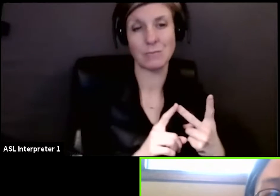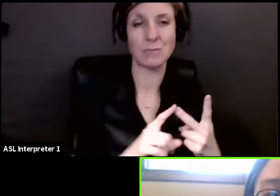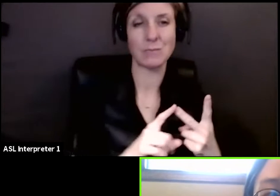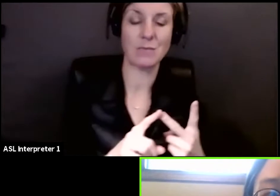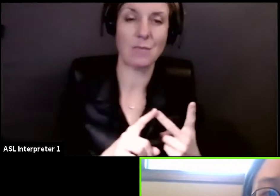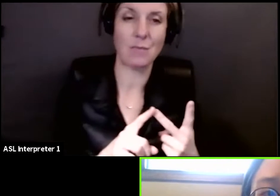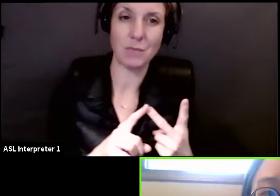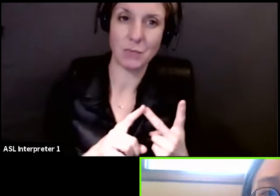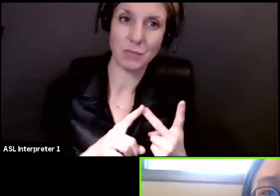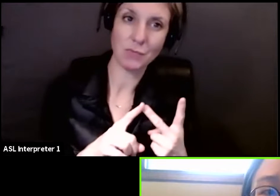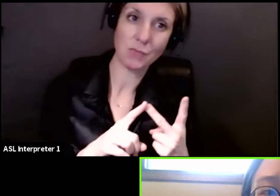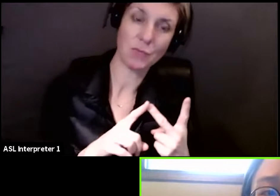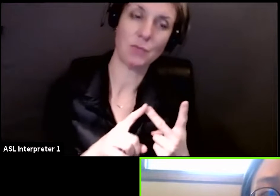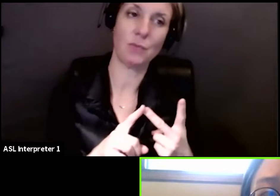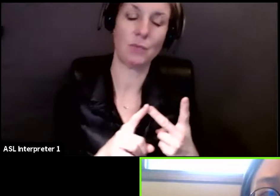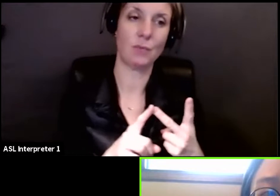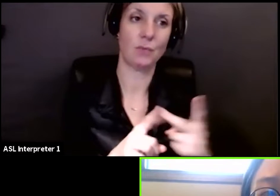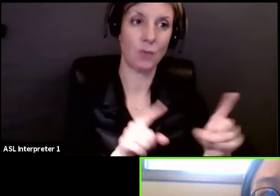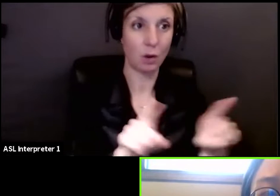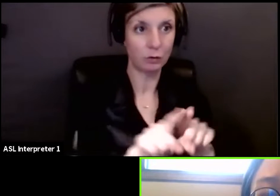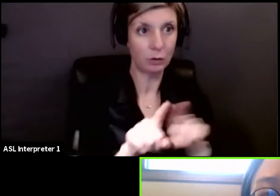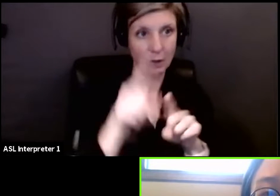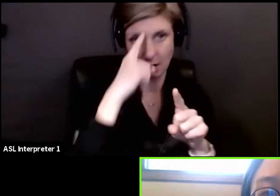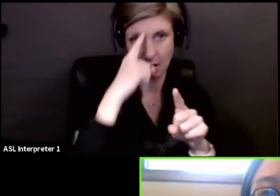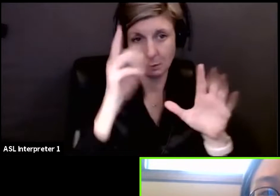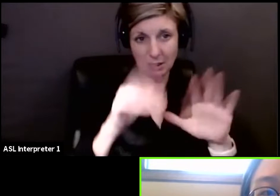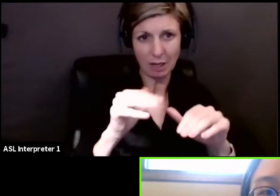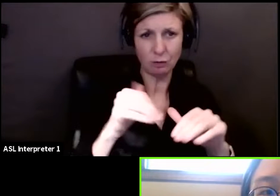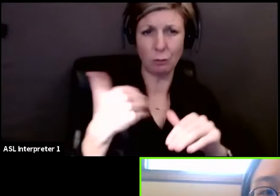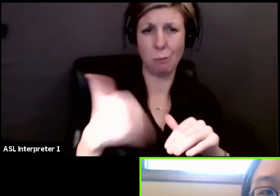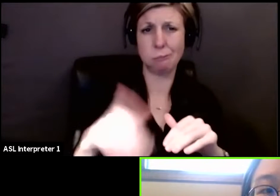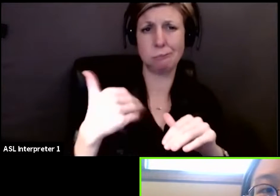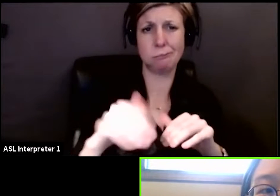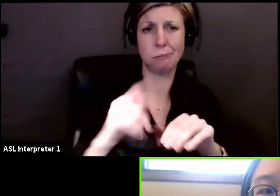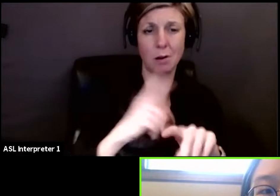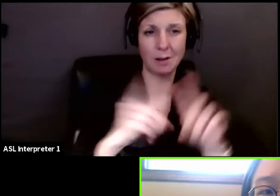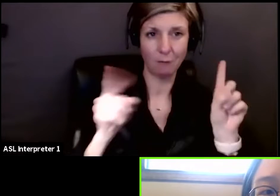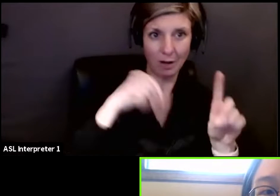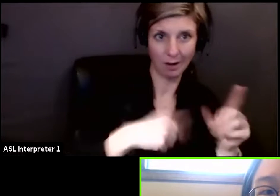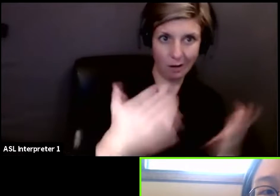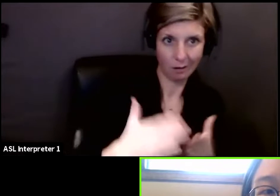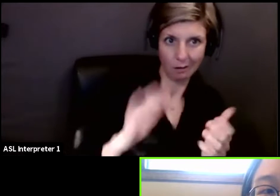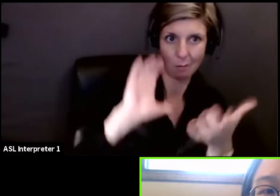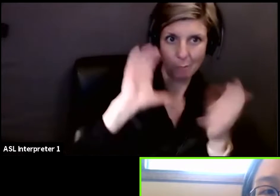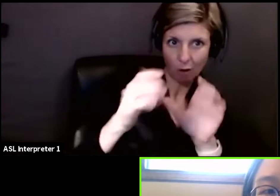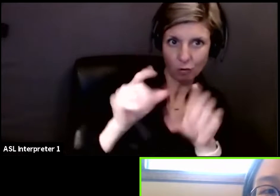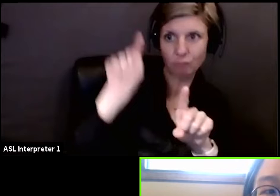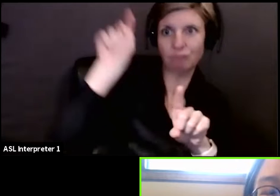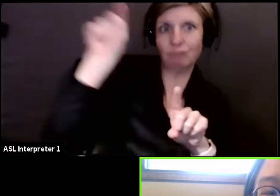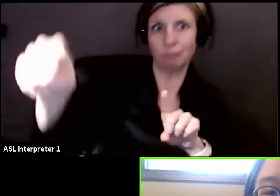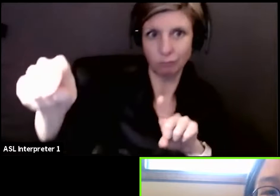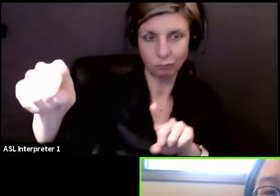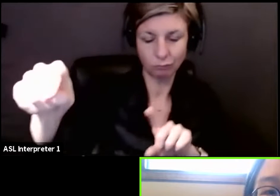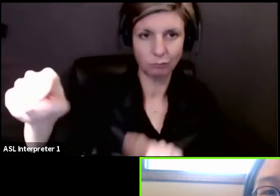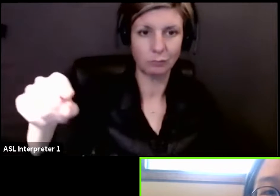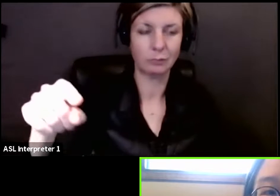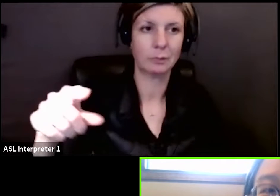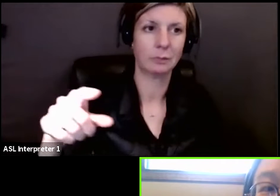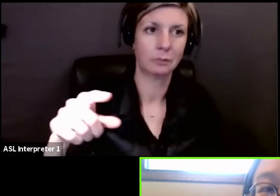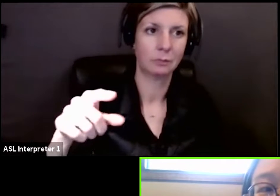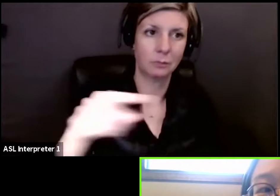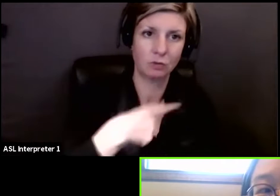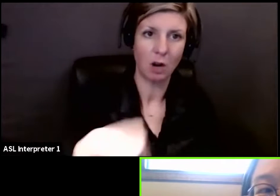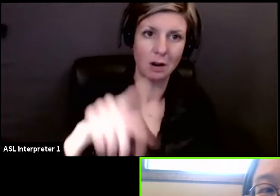the expectations are so different and really not made for us,